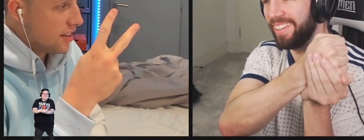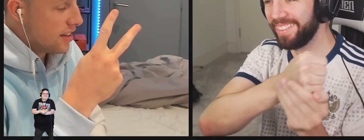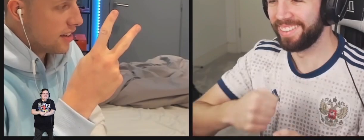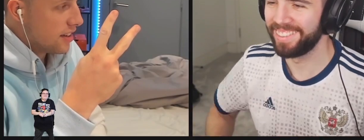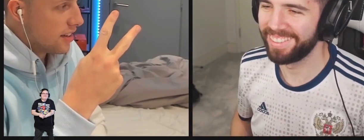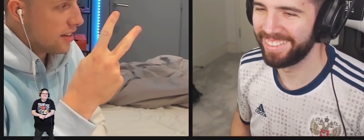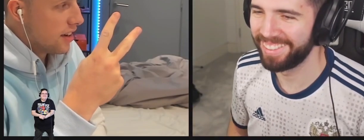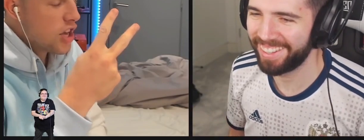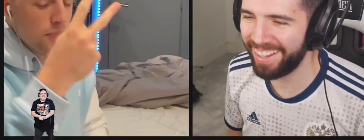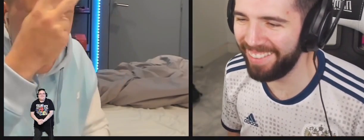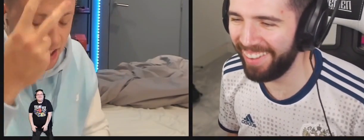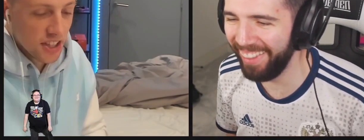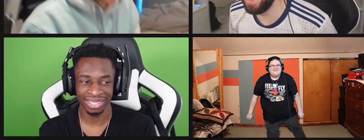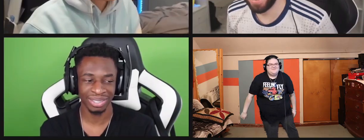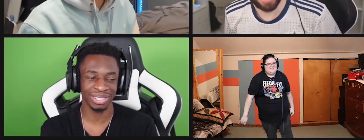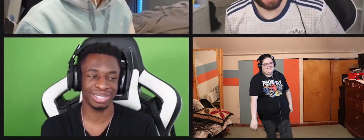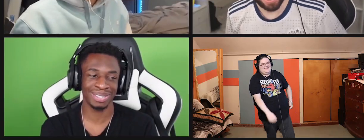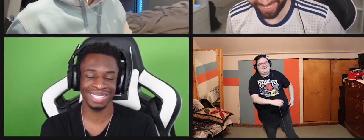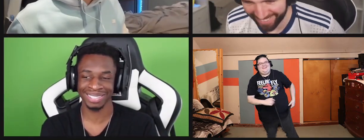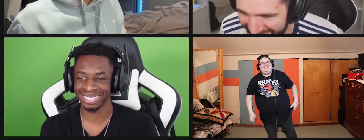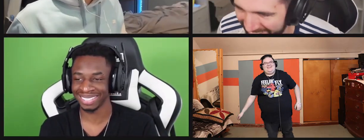Rock.